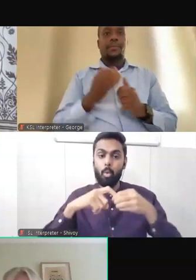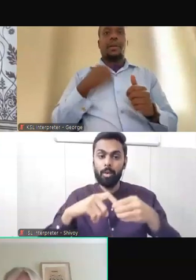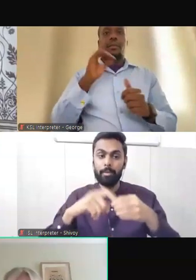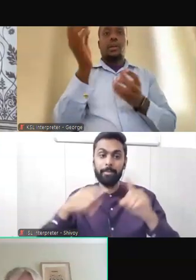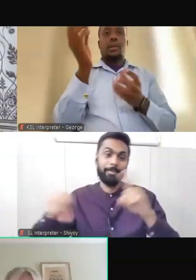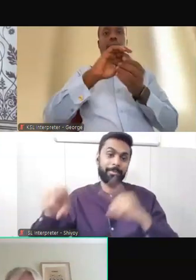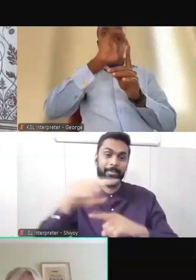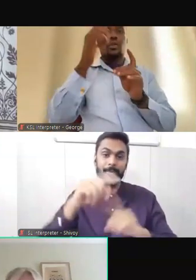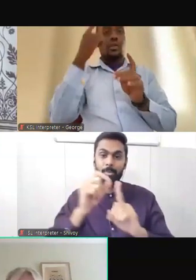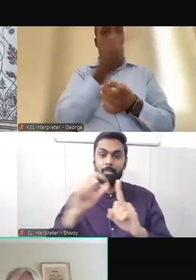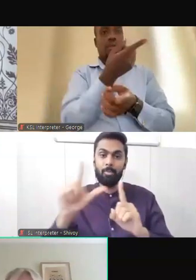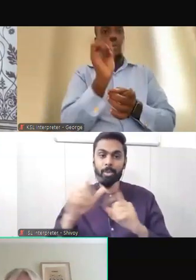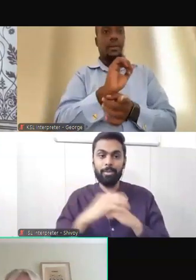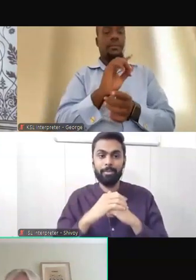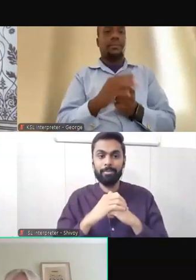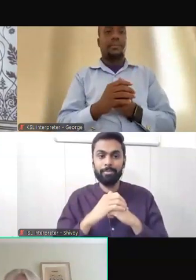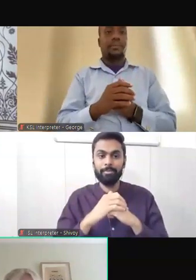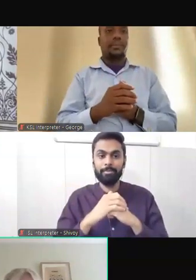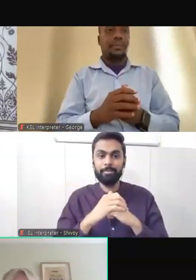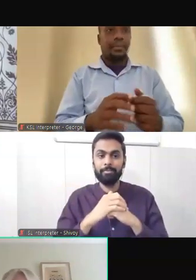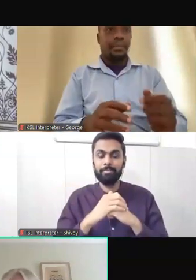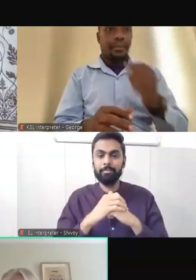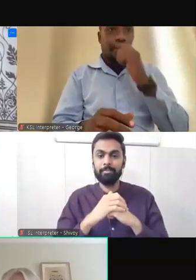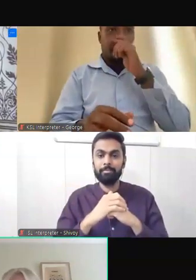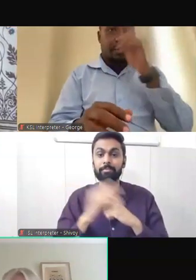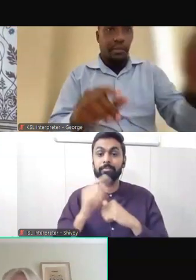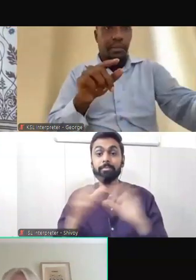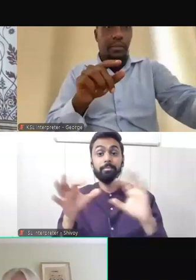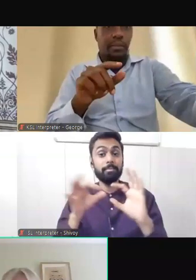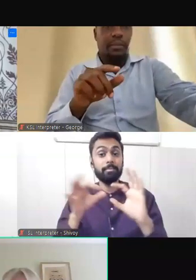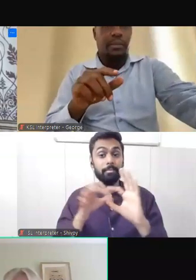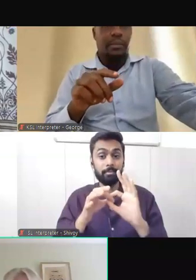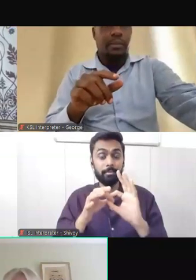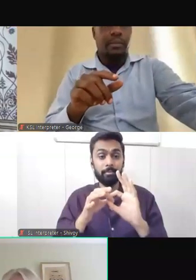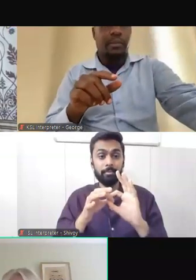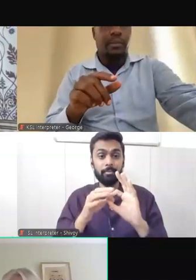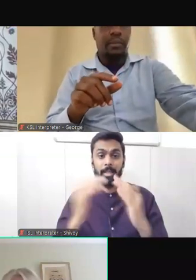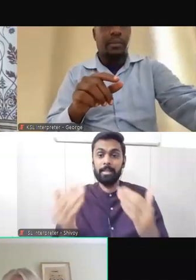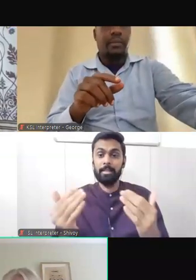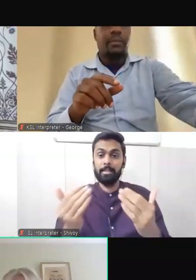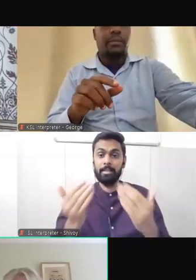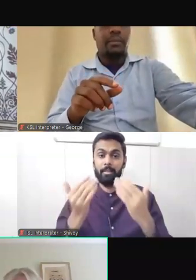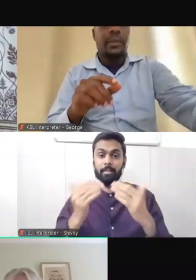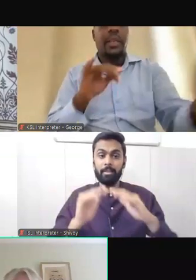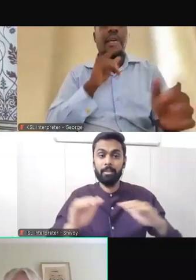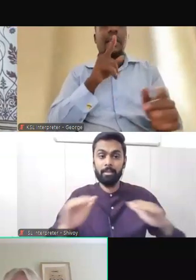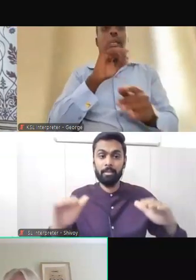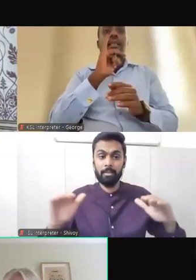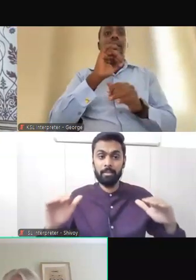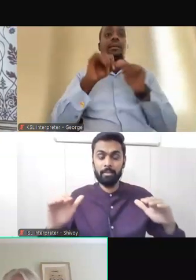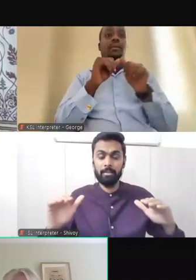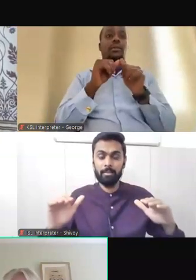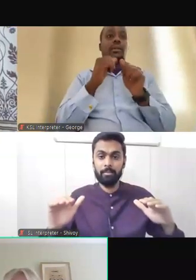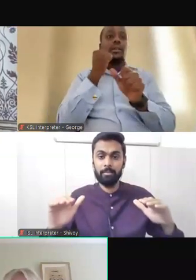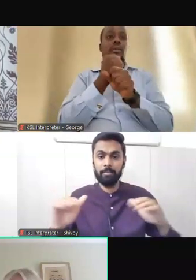everyone. And this is actually considering the work that Save the Children is presently doing